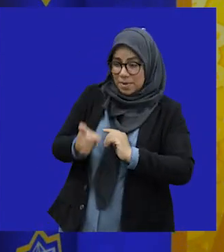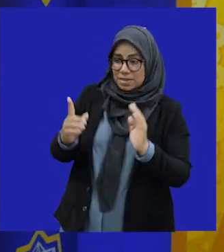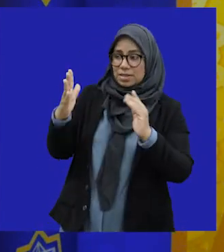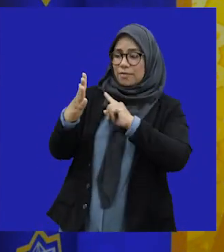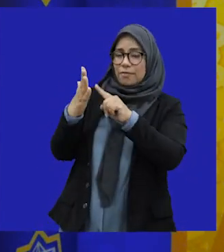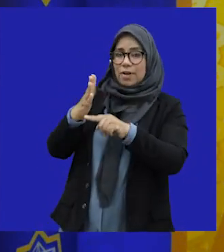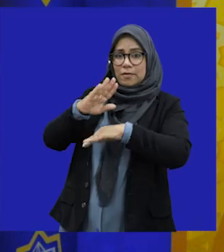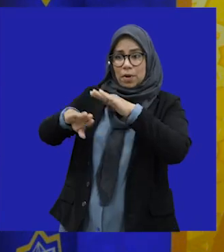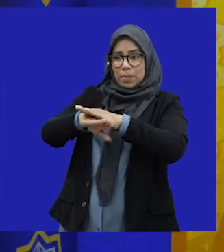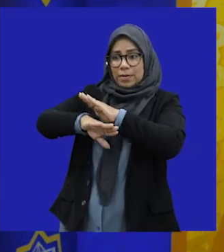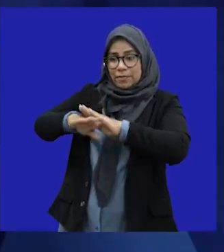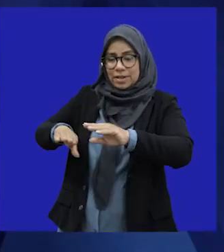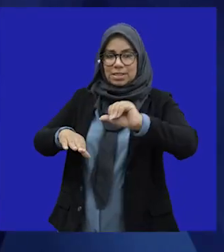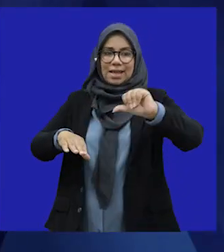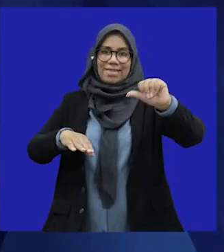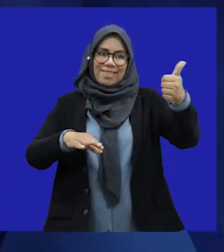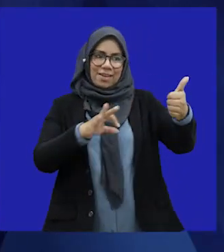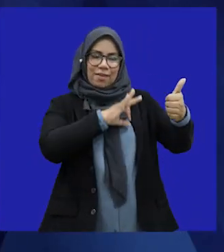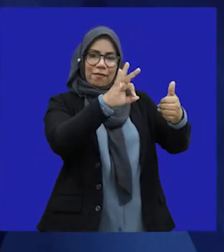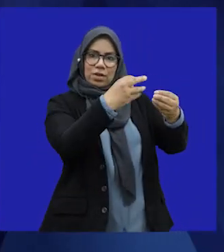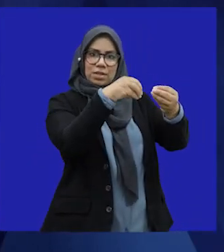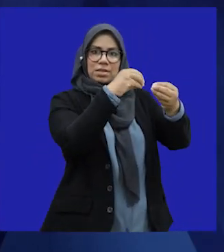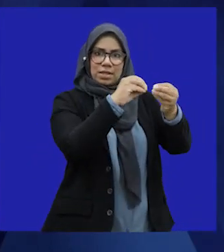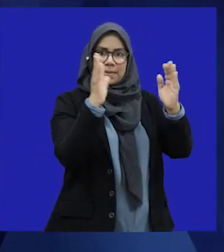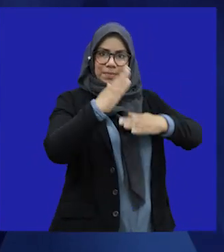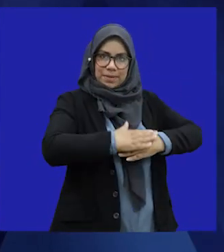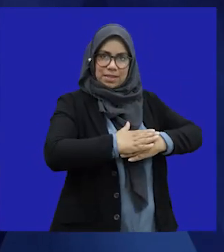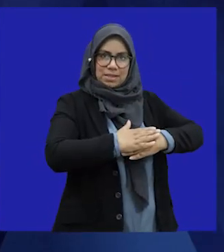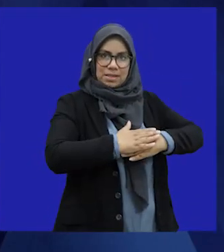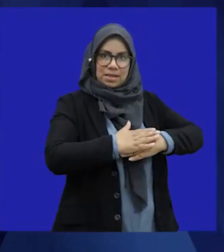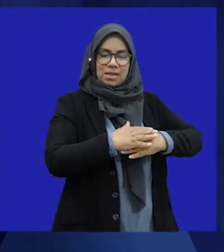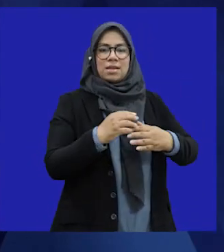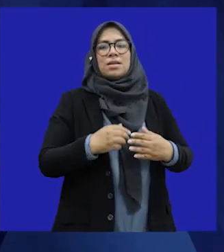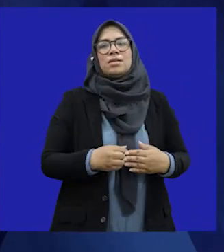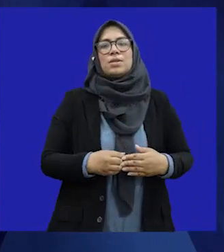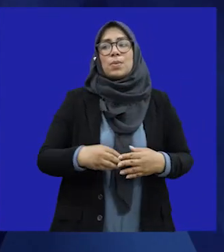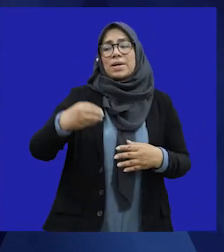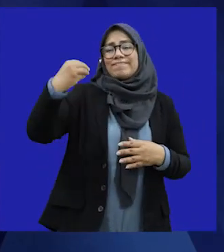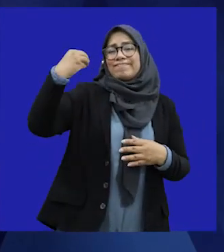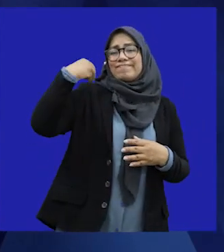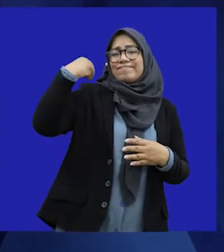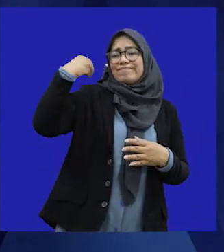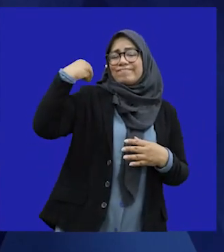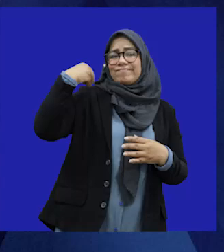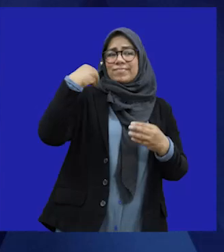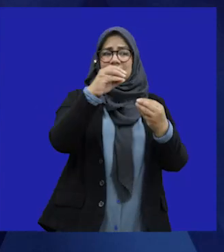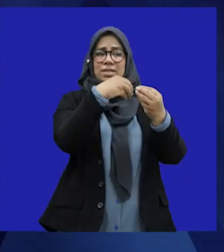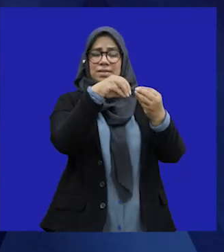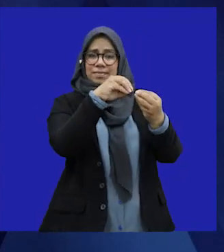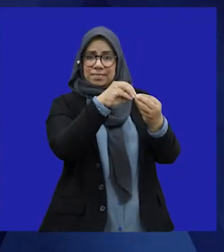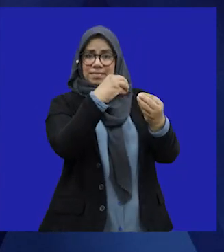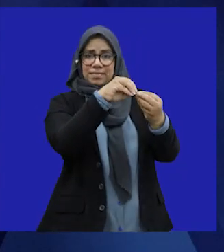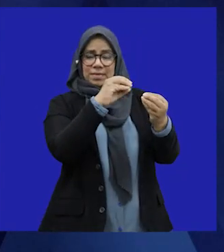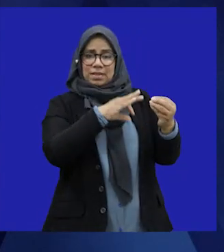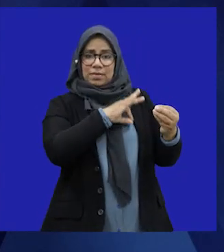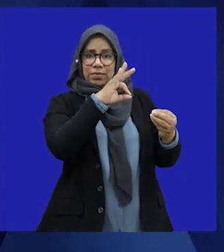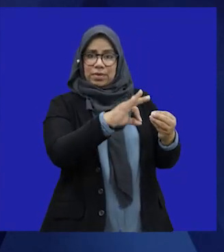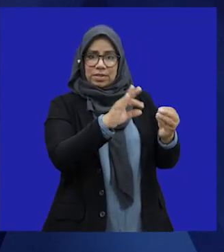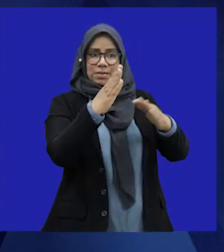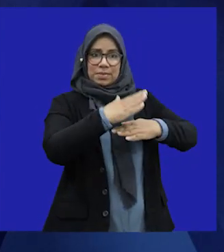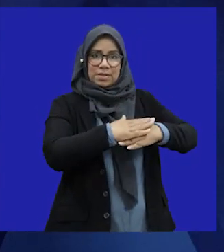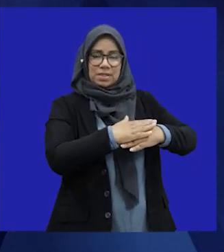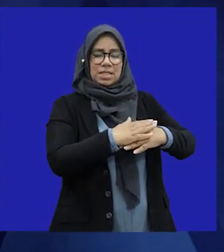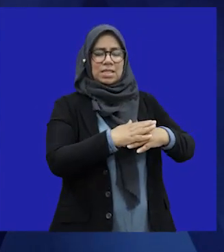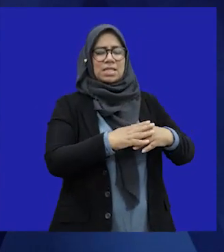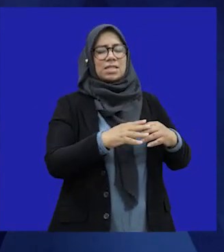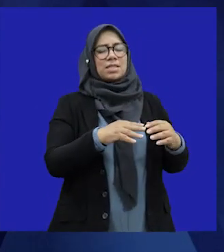prayers, as the rewards that we attain by performing these voluntary prayers